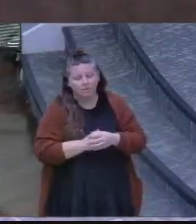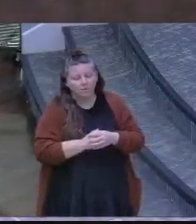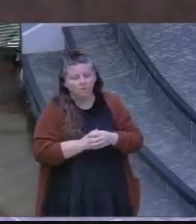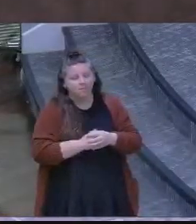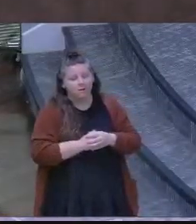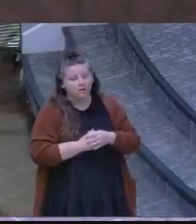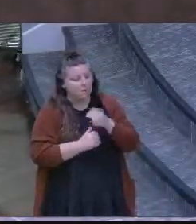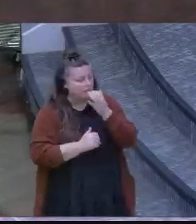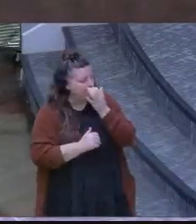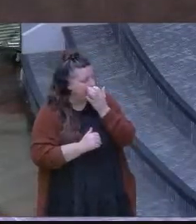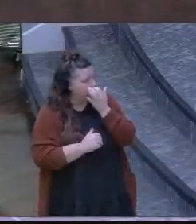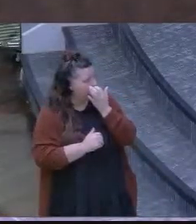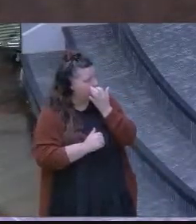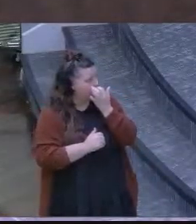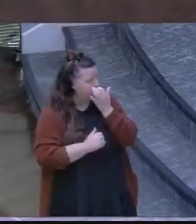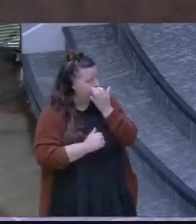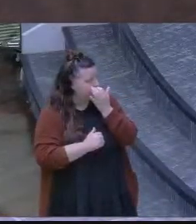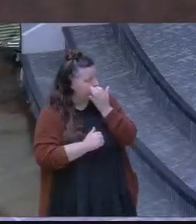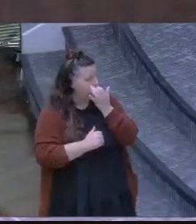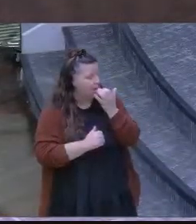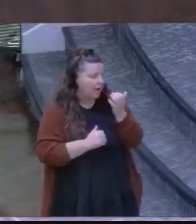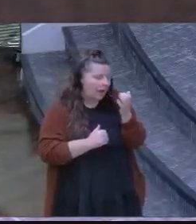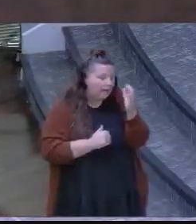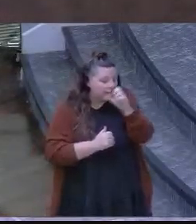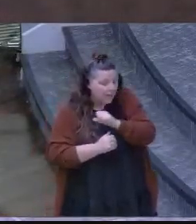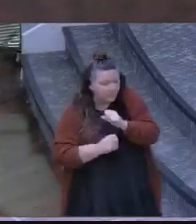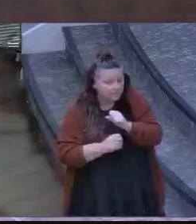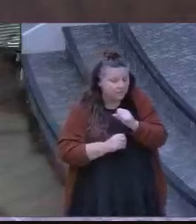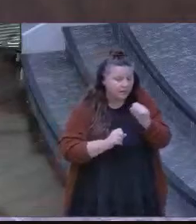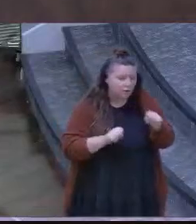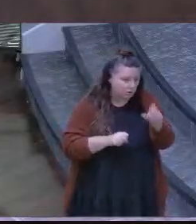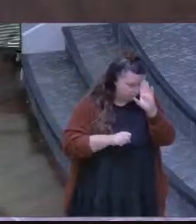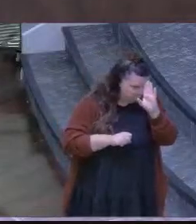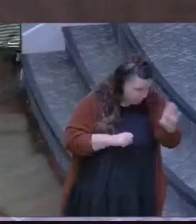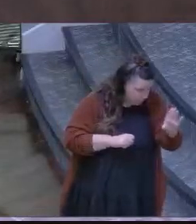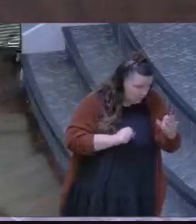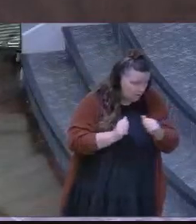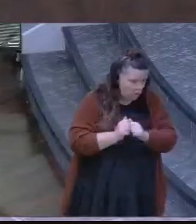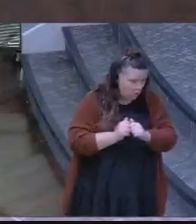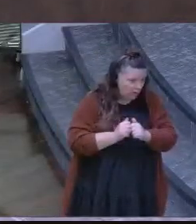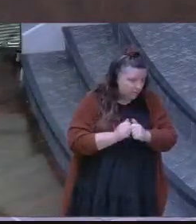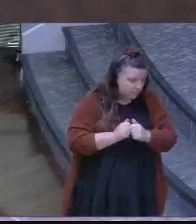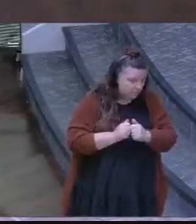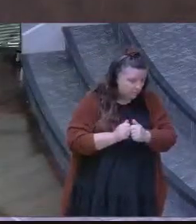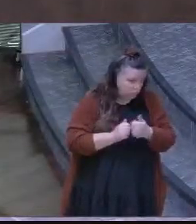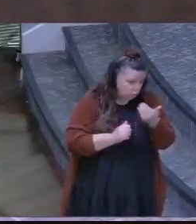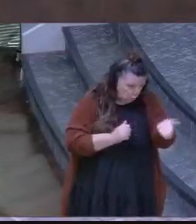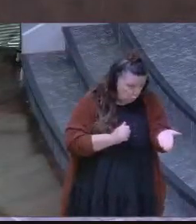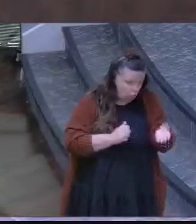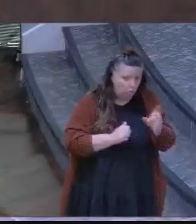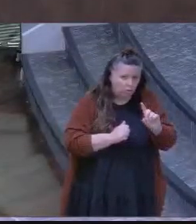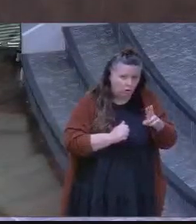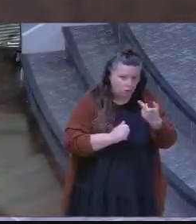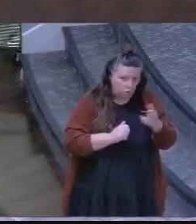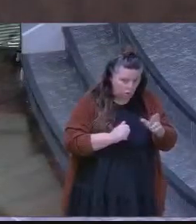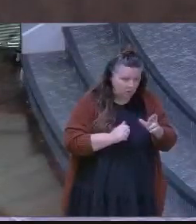probably could have spoken with you, Dr. Hooker, about this, but I know we don't. Well, I think originally we meet